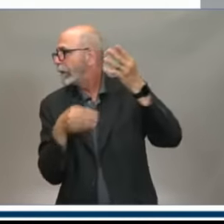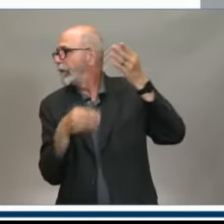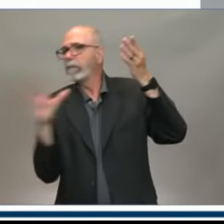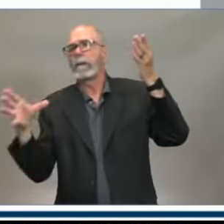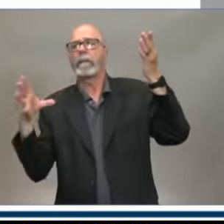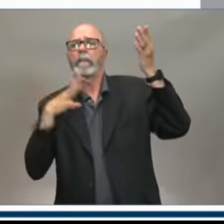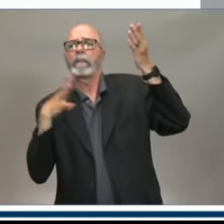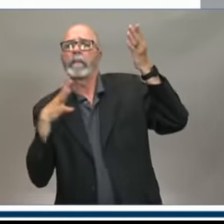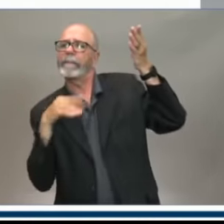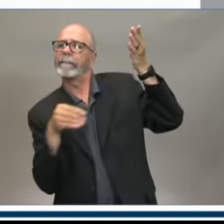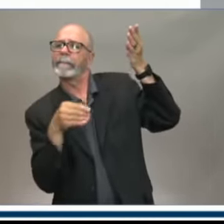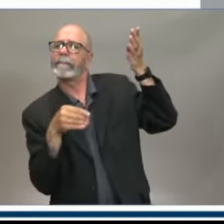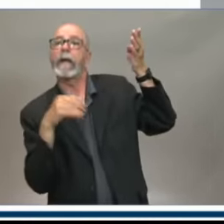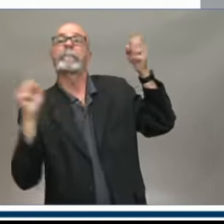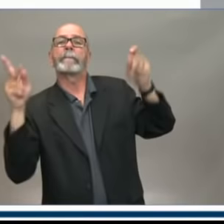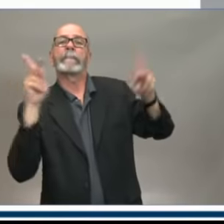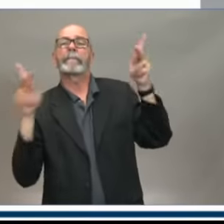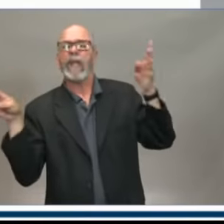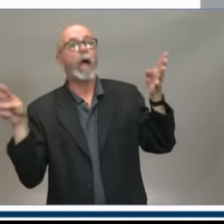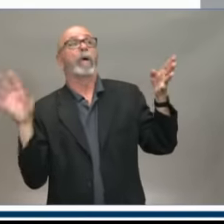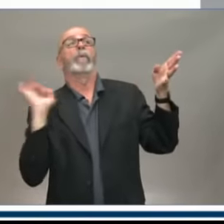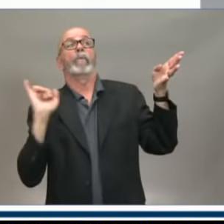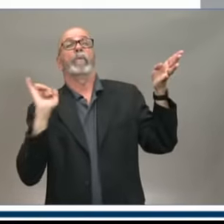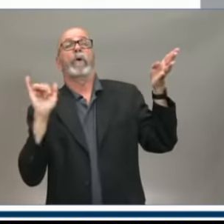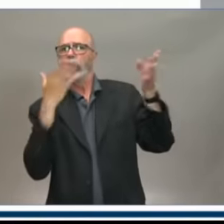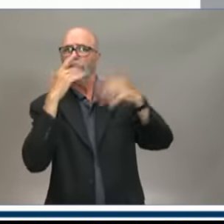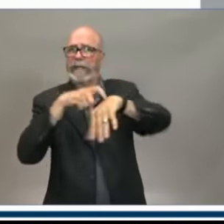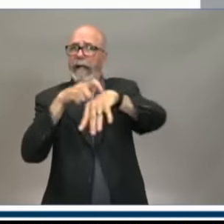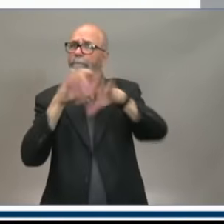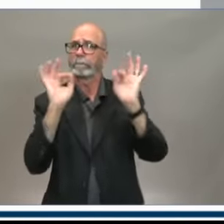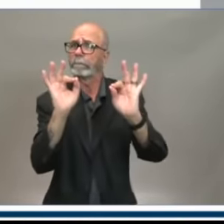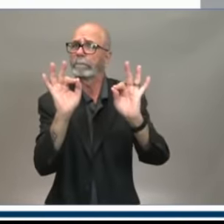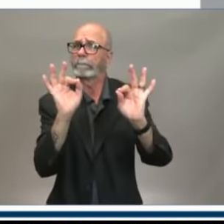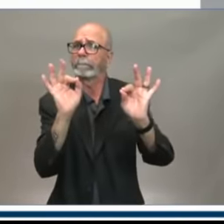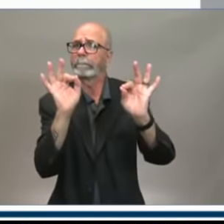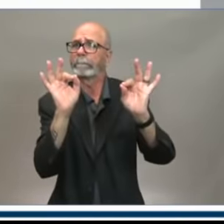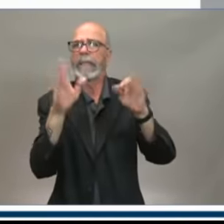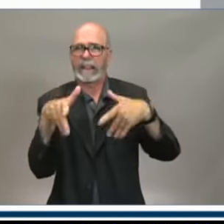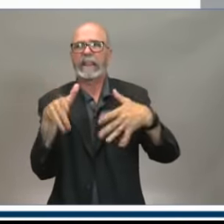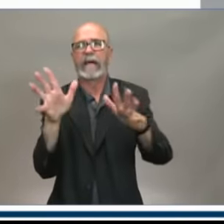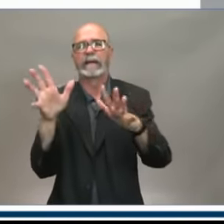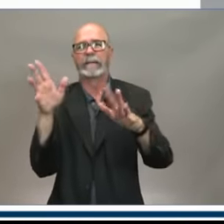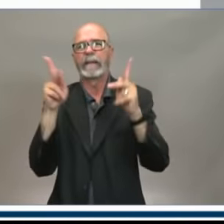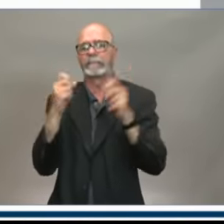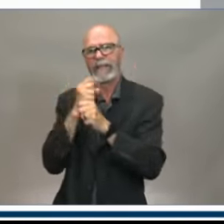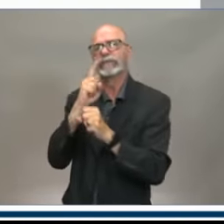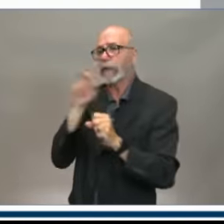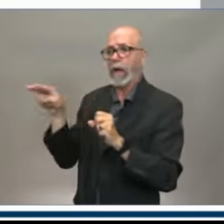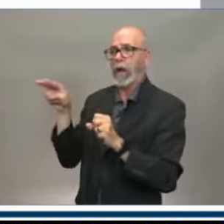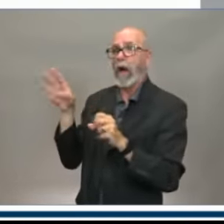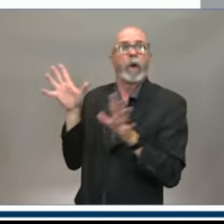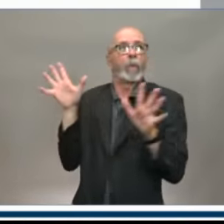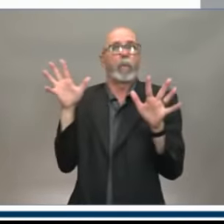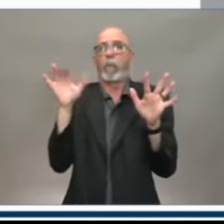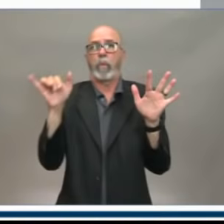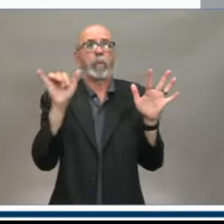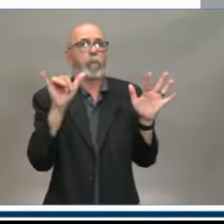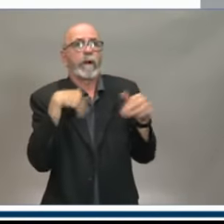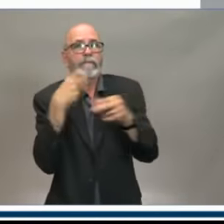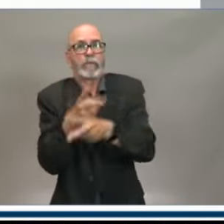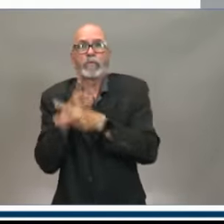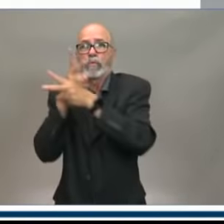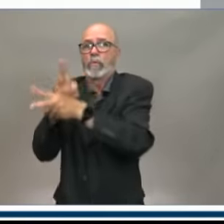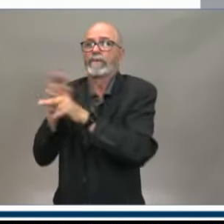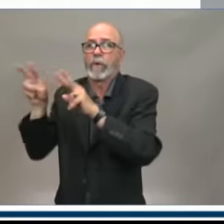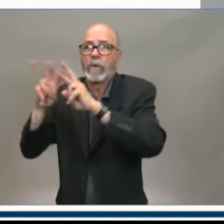into the recovery, that we have a very aggressive, active surveillance system based on a very broad range